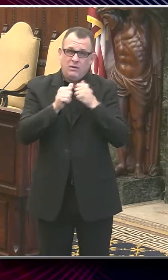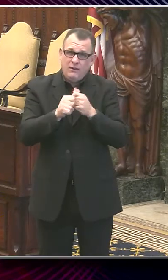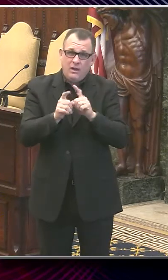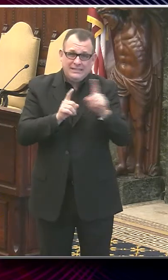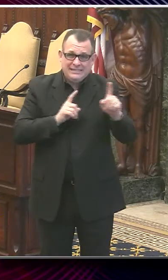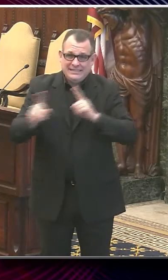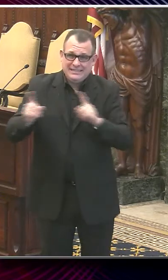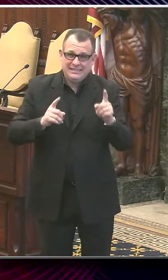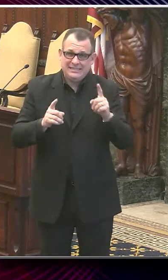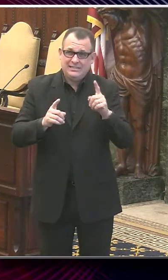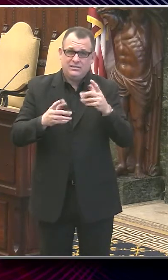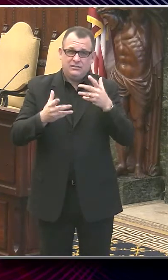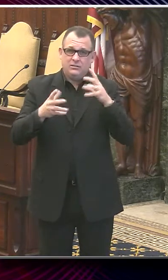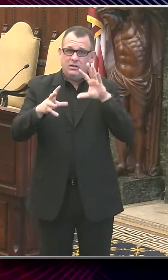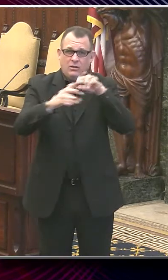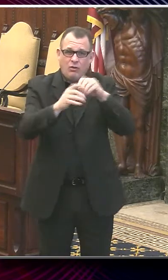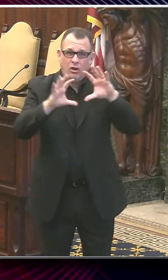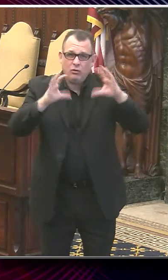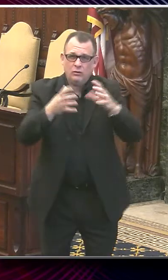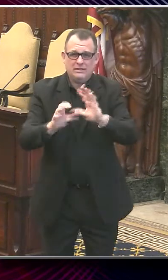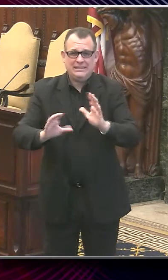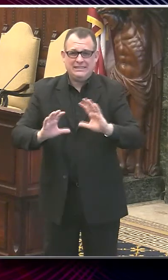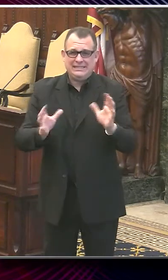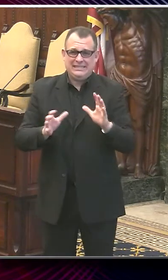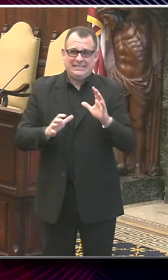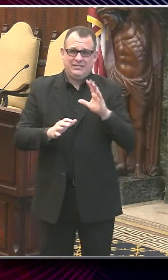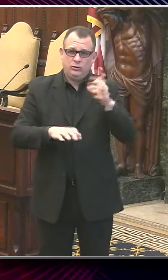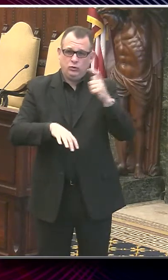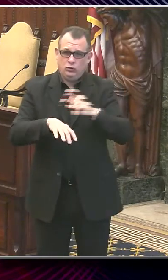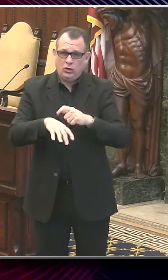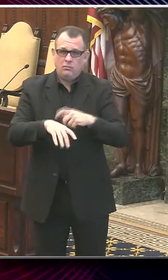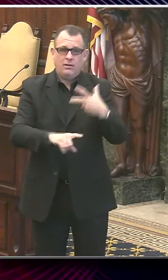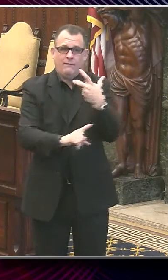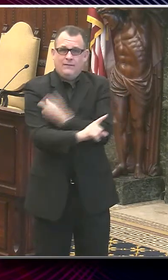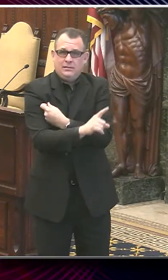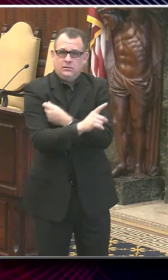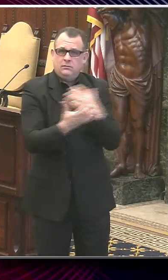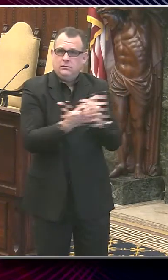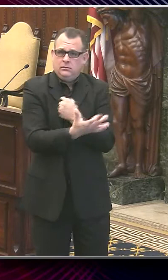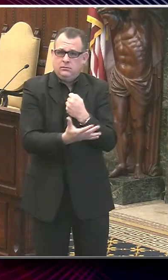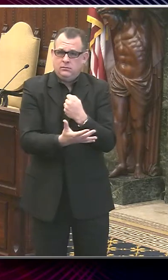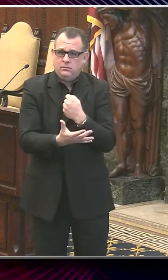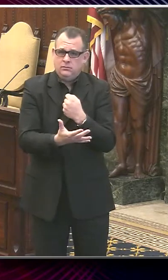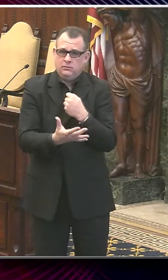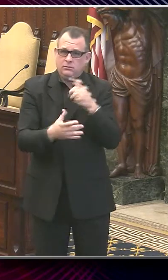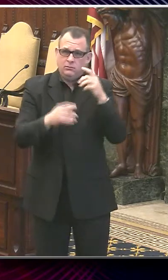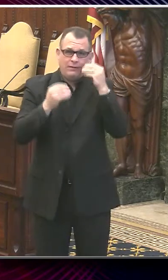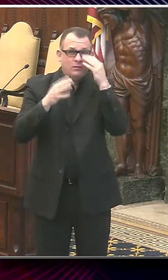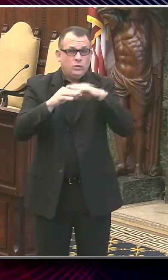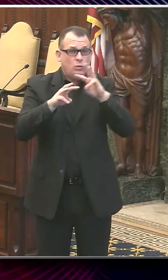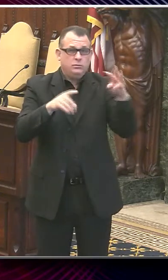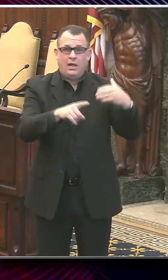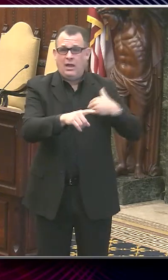others. And as soon as it's your turn, get vaccinated. All of our information is on our website,